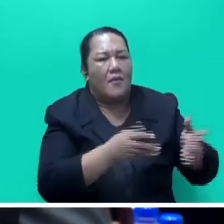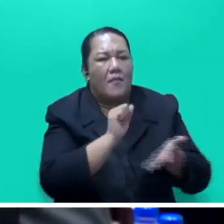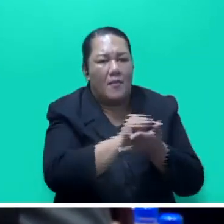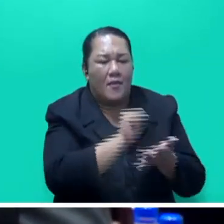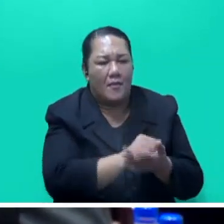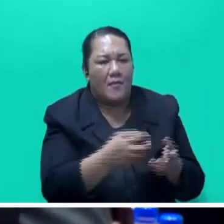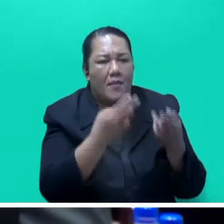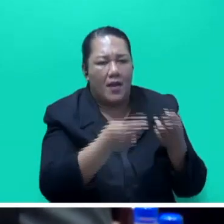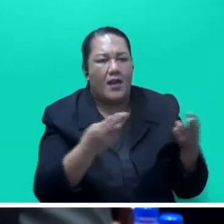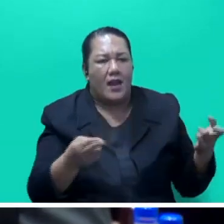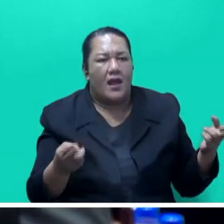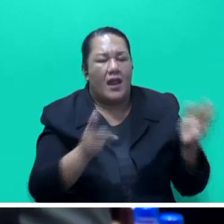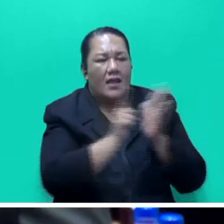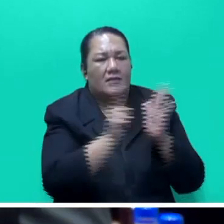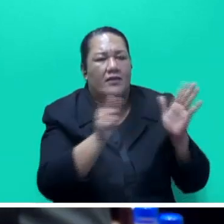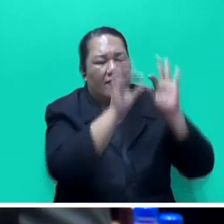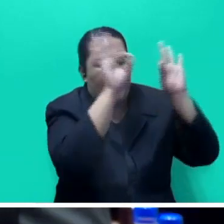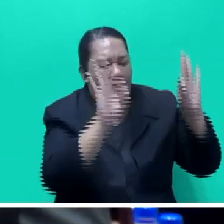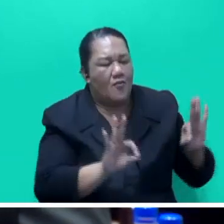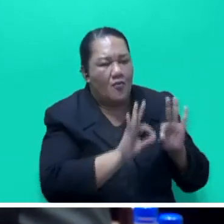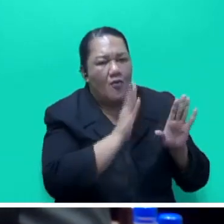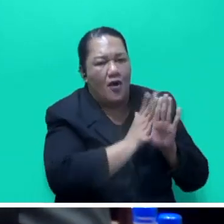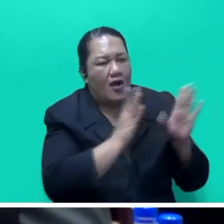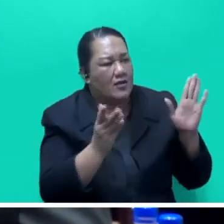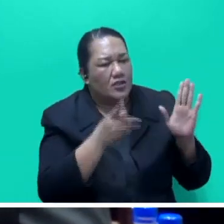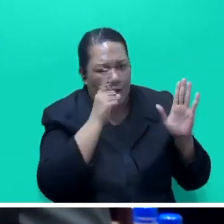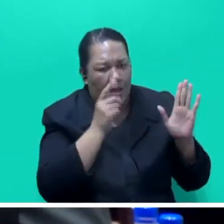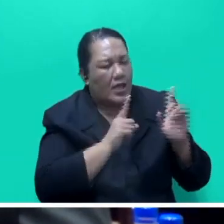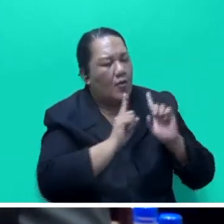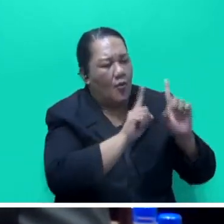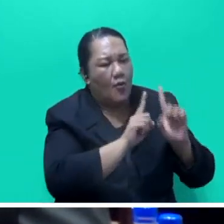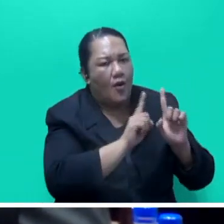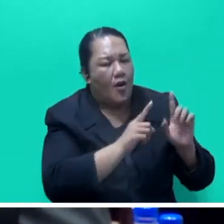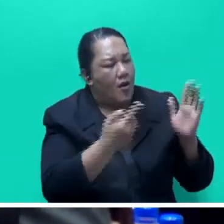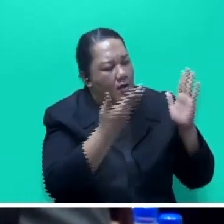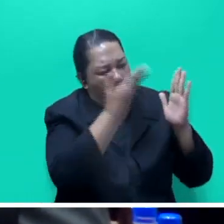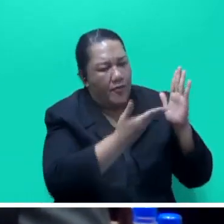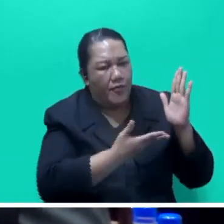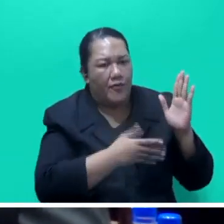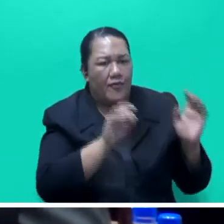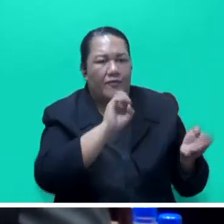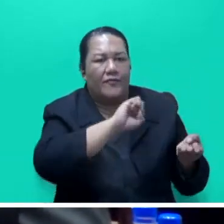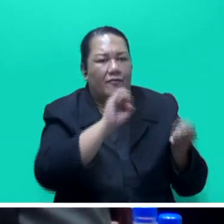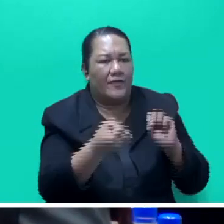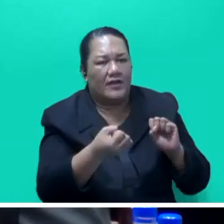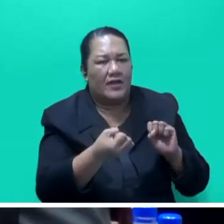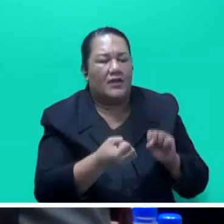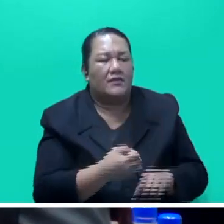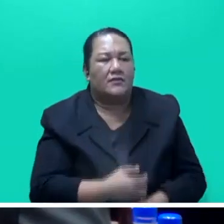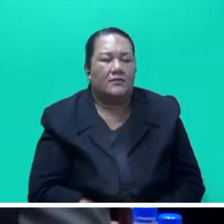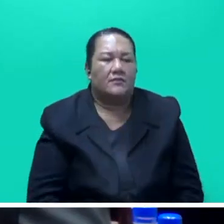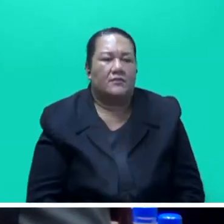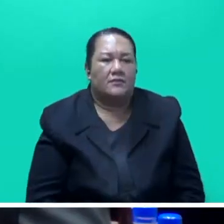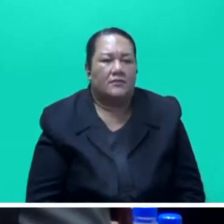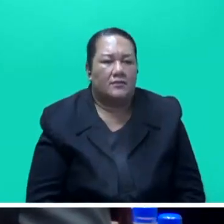appropriate legislative framework, so that they can work effectively. So, Mr. Speaker, we are determined